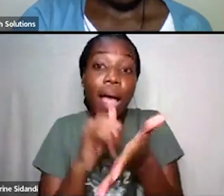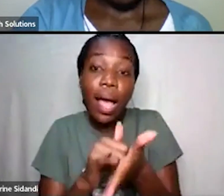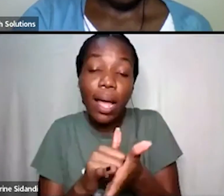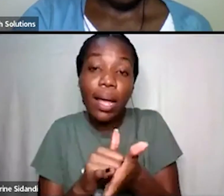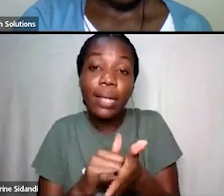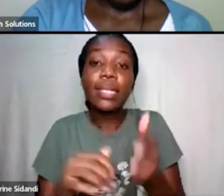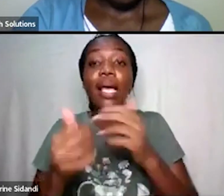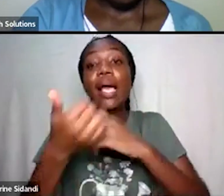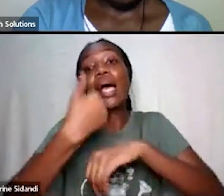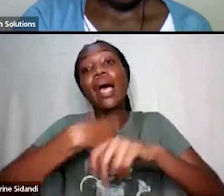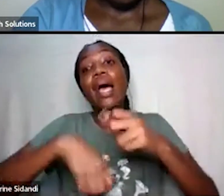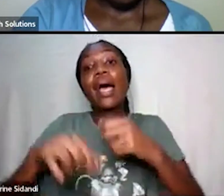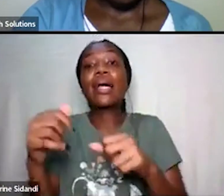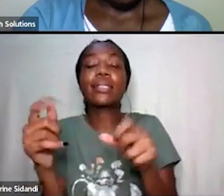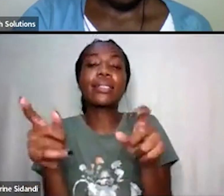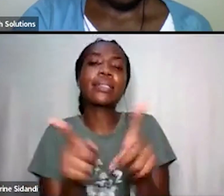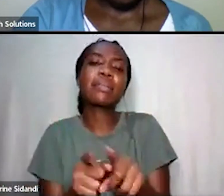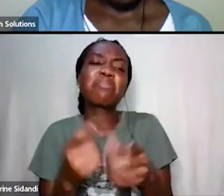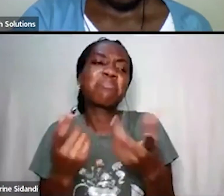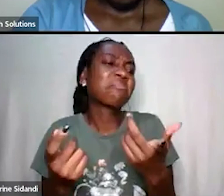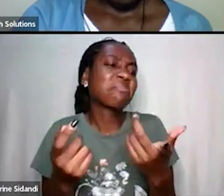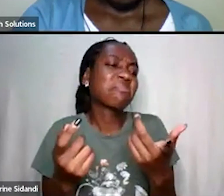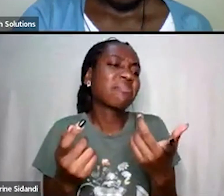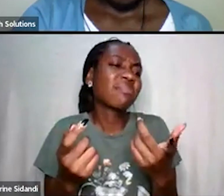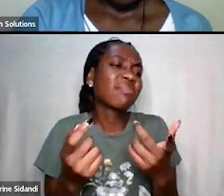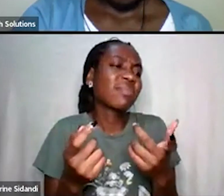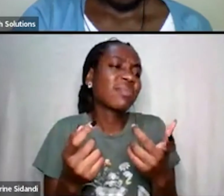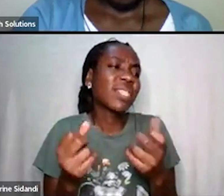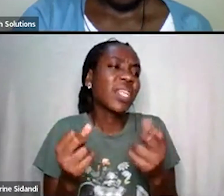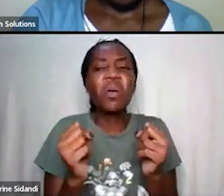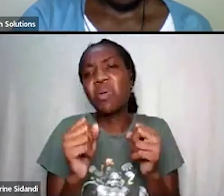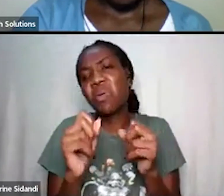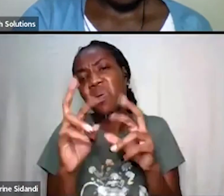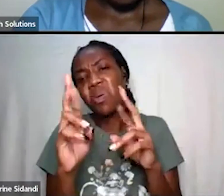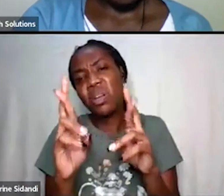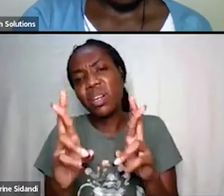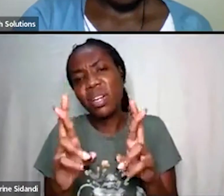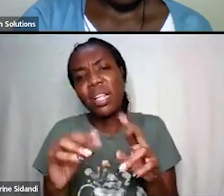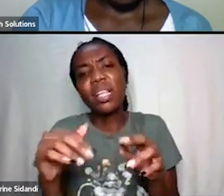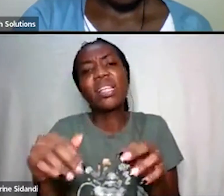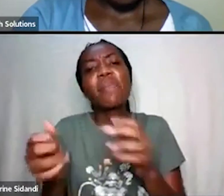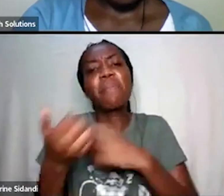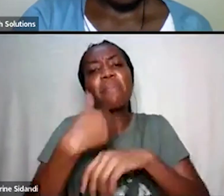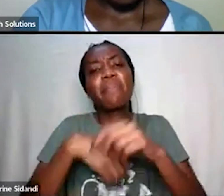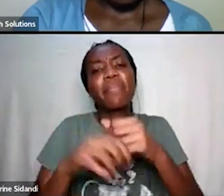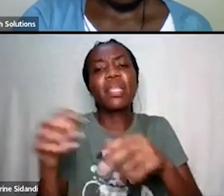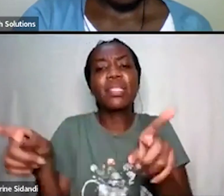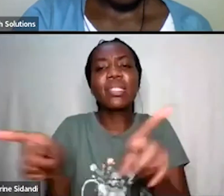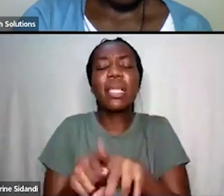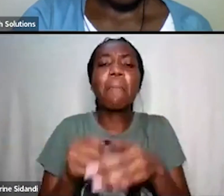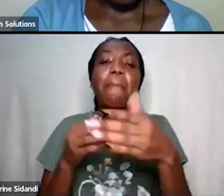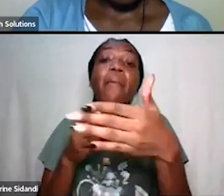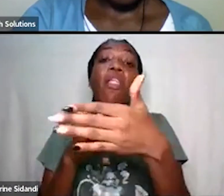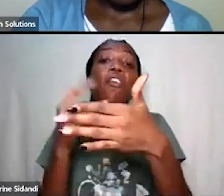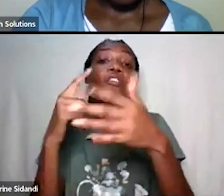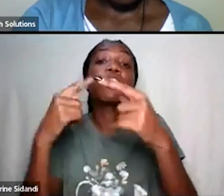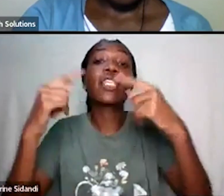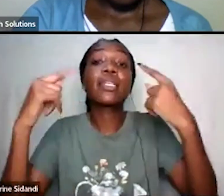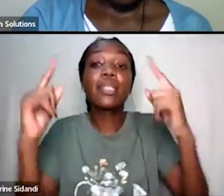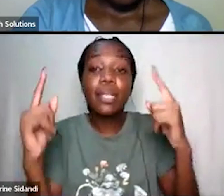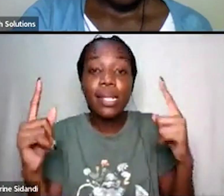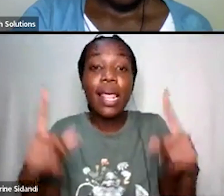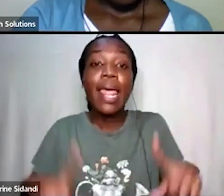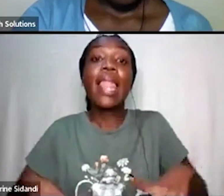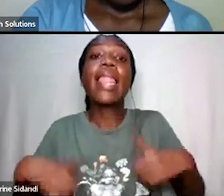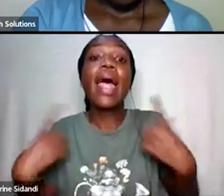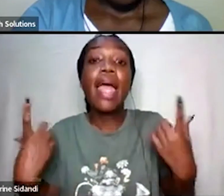as handicaps, or they act like blocks to your success? What are those life